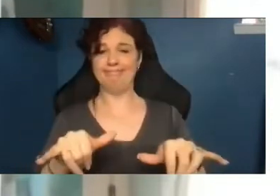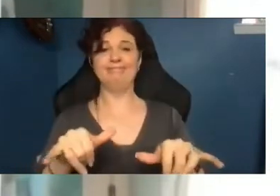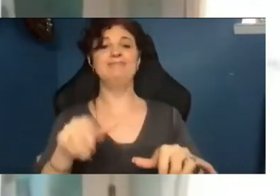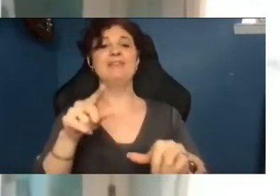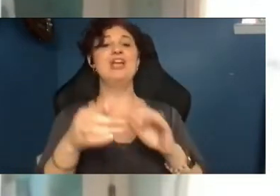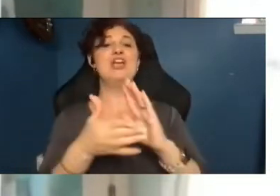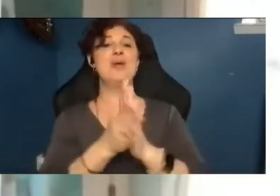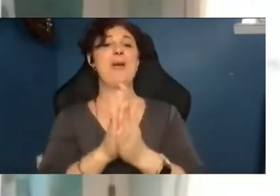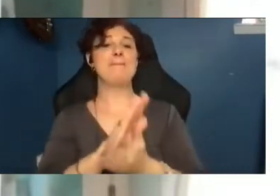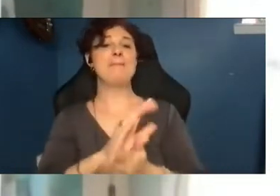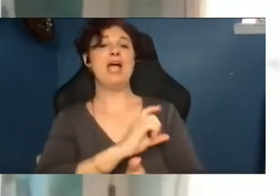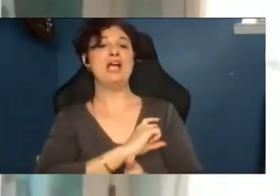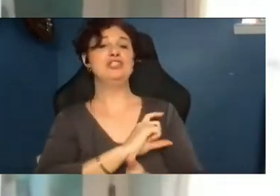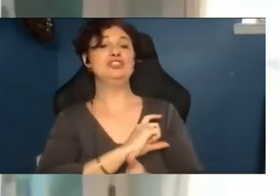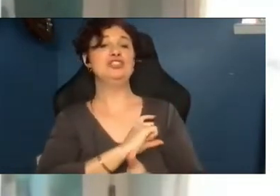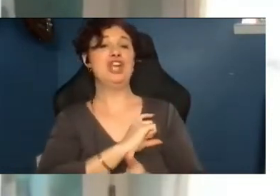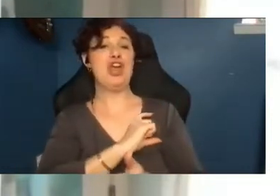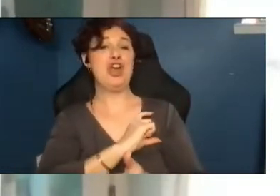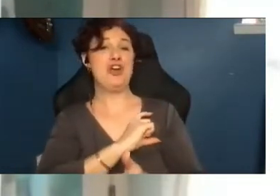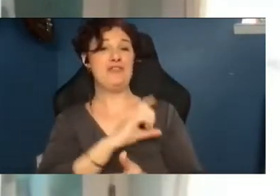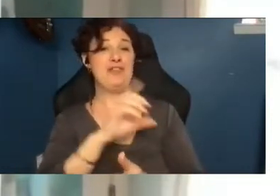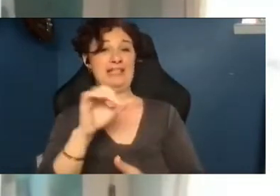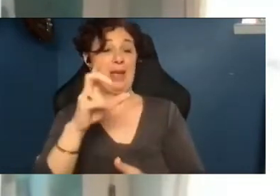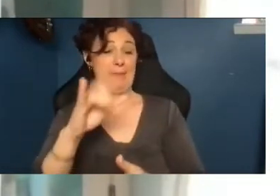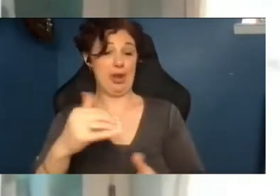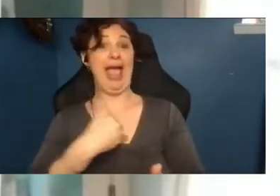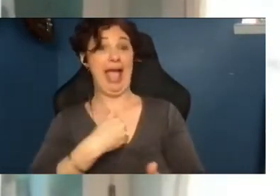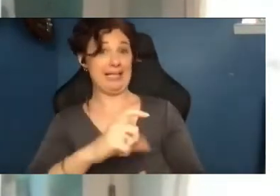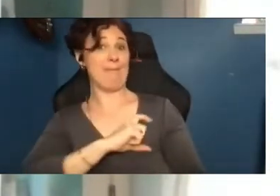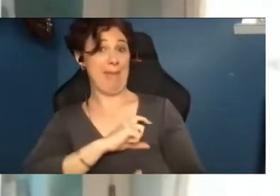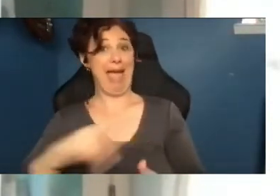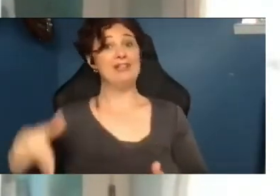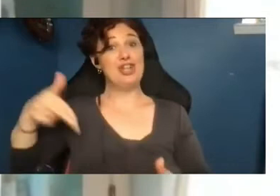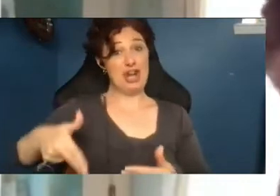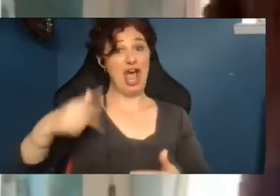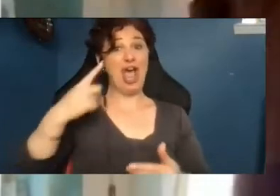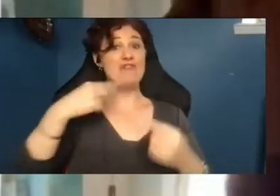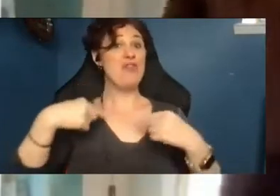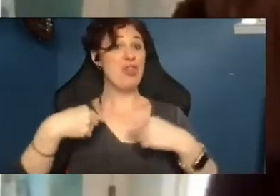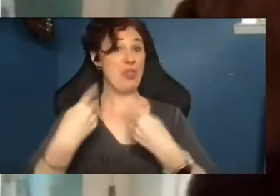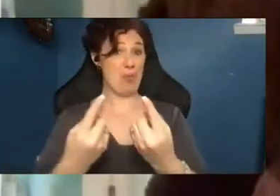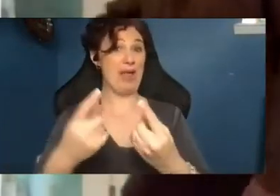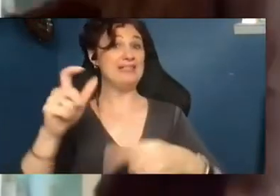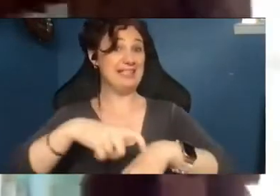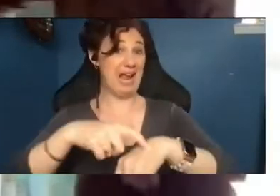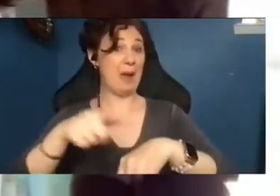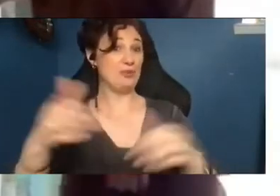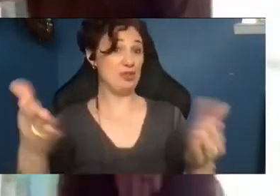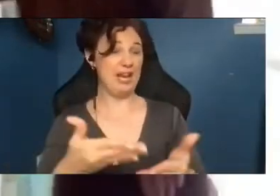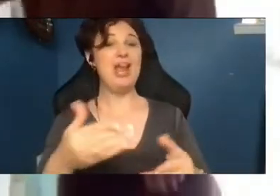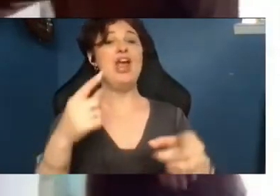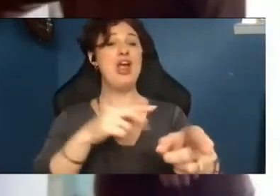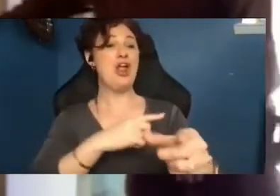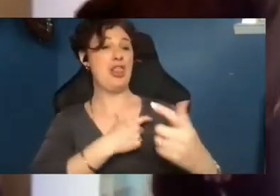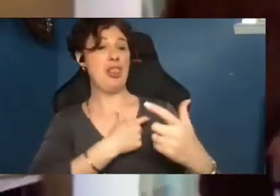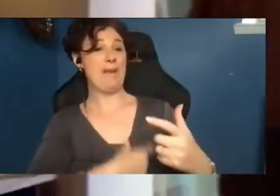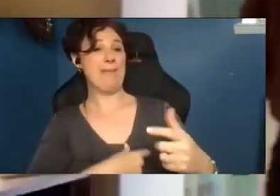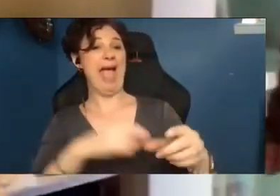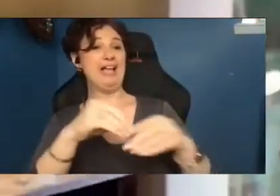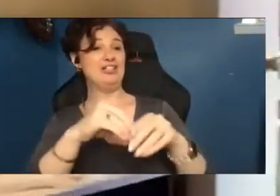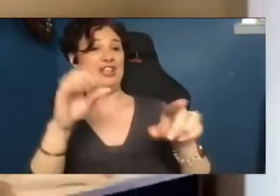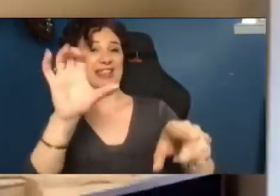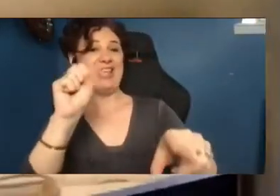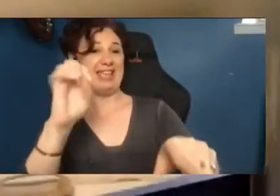a sheriff's special deputy, carrying a badge and a gun with her the rest of the time she's here. We actually have her badge on display here in the